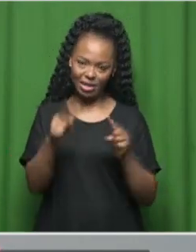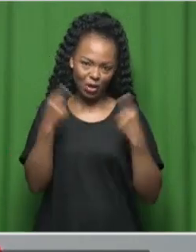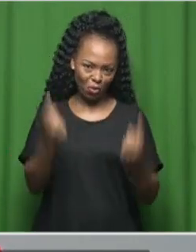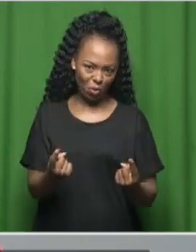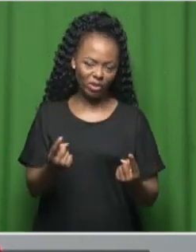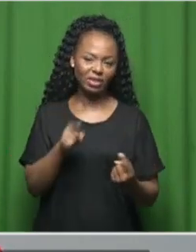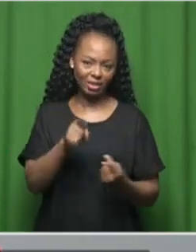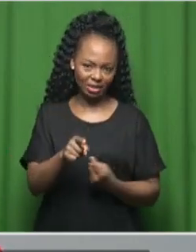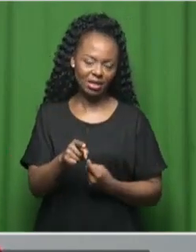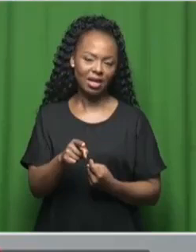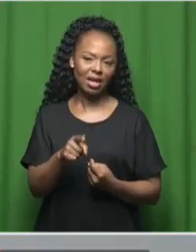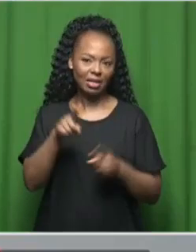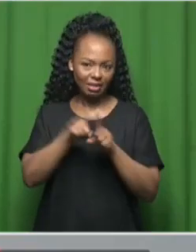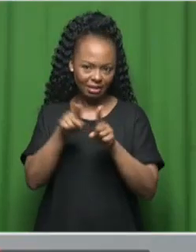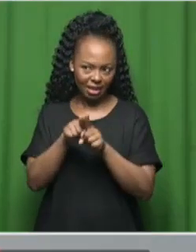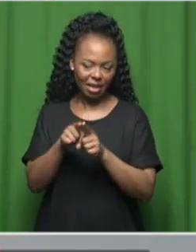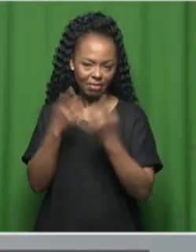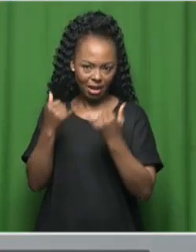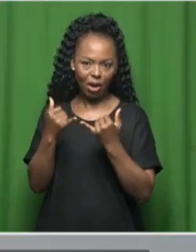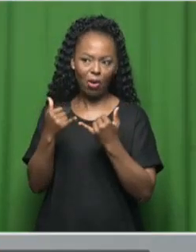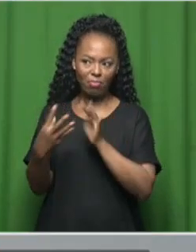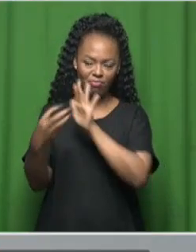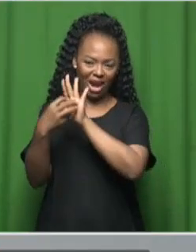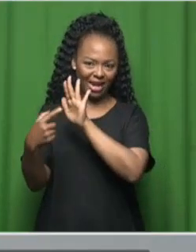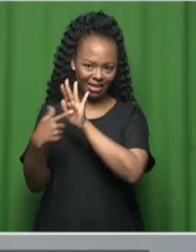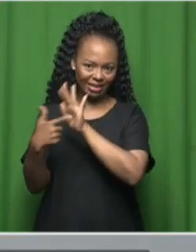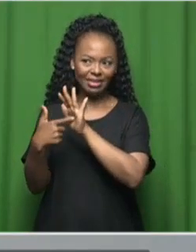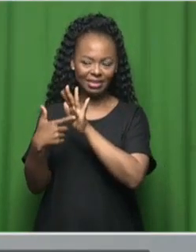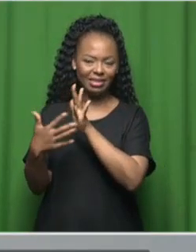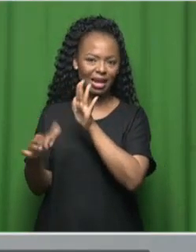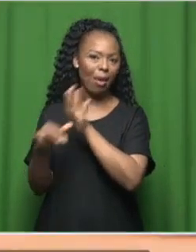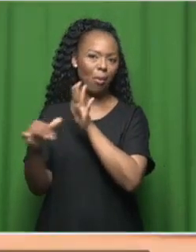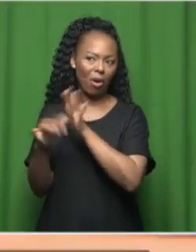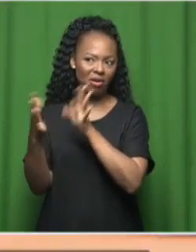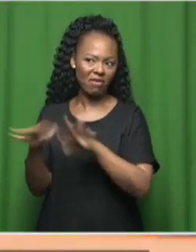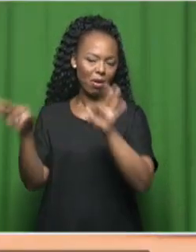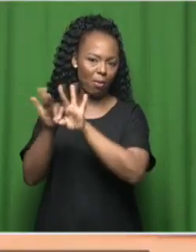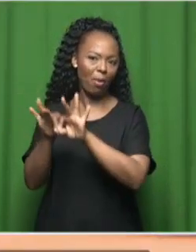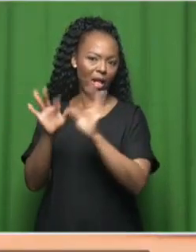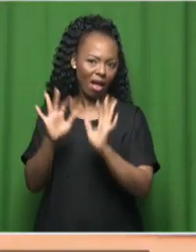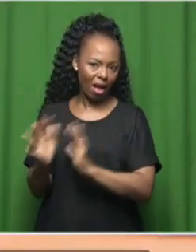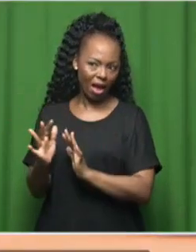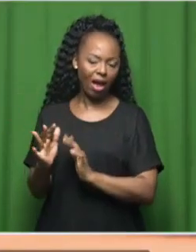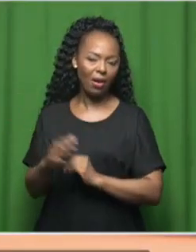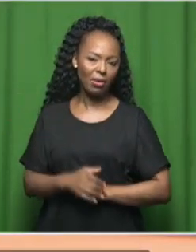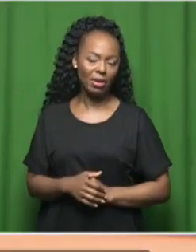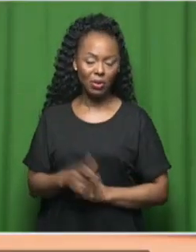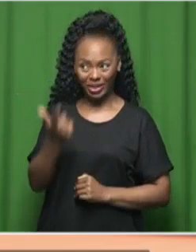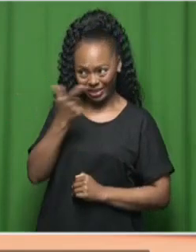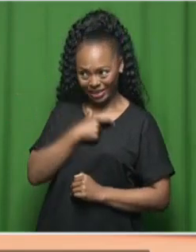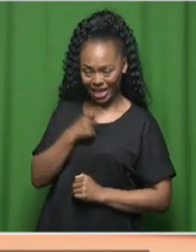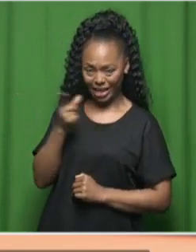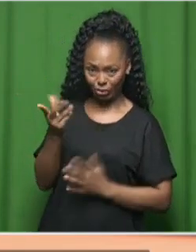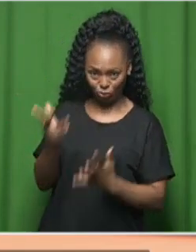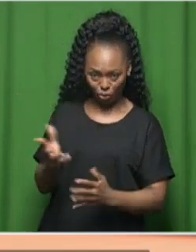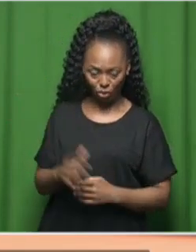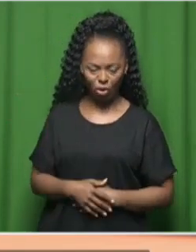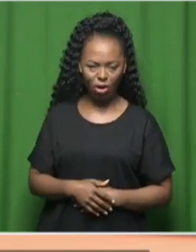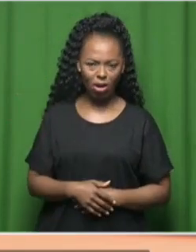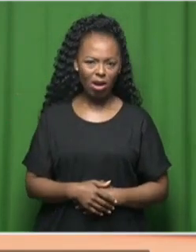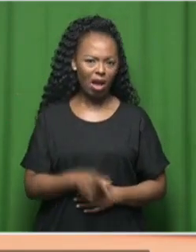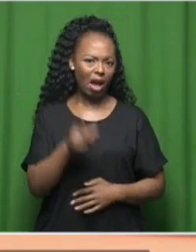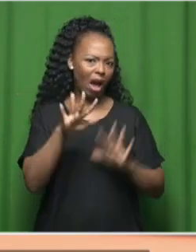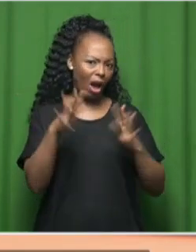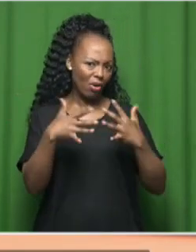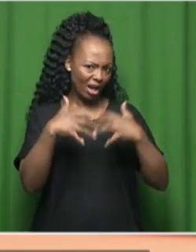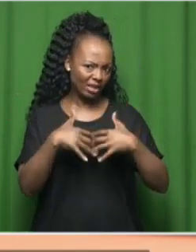and obviously the manpower that's behind the brand. Right, right. So sad, man. Now, Ria, let me also bring you in. What inspired you to establish the